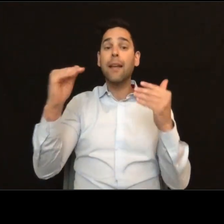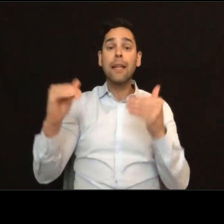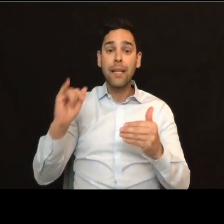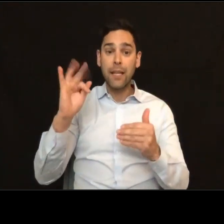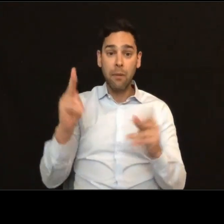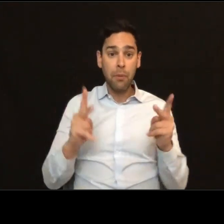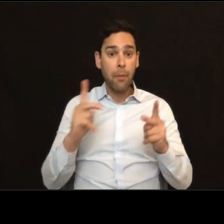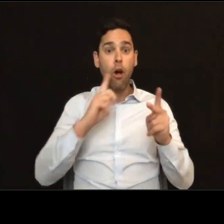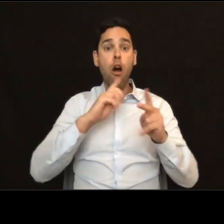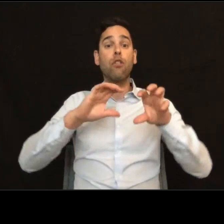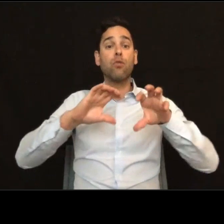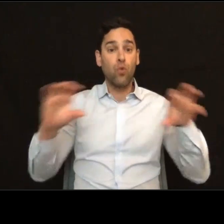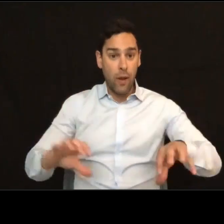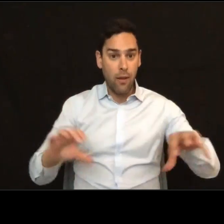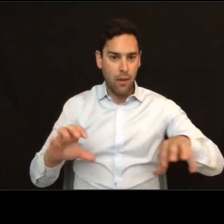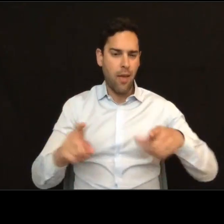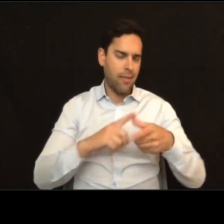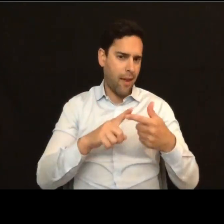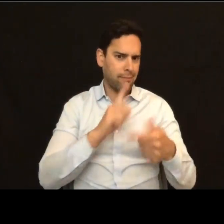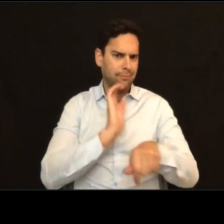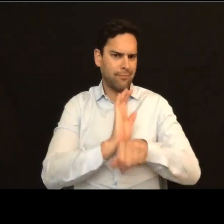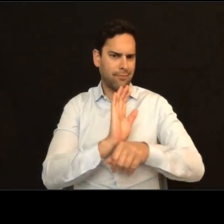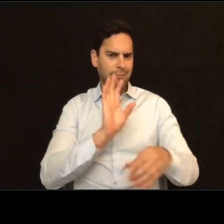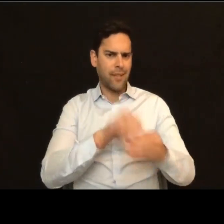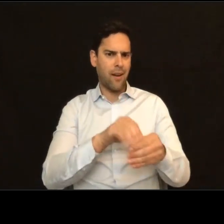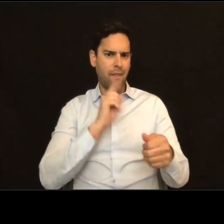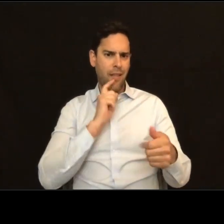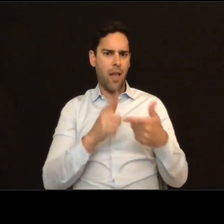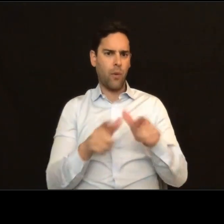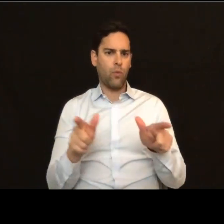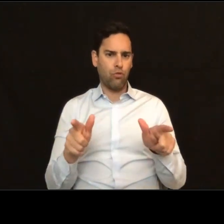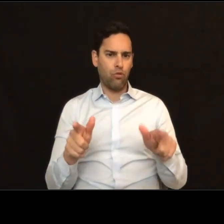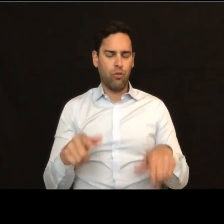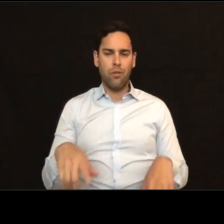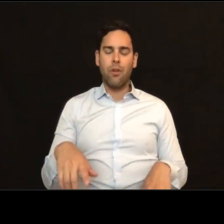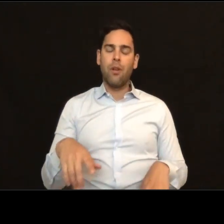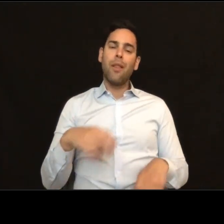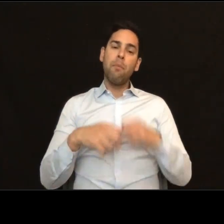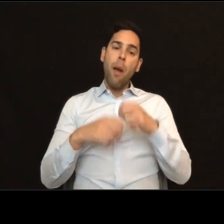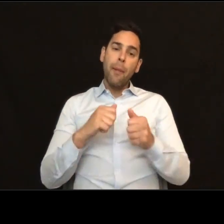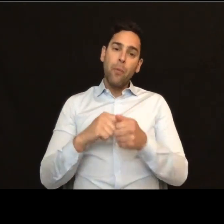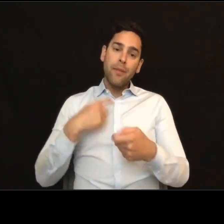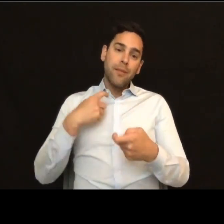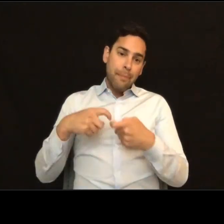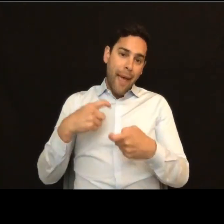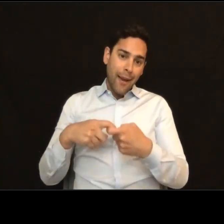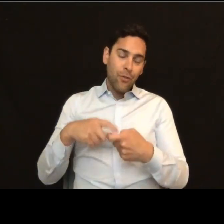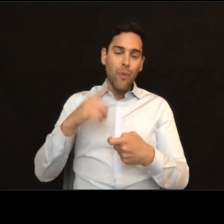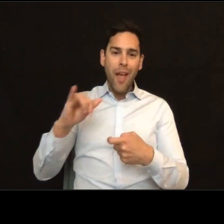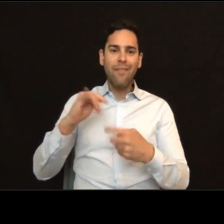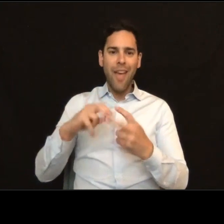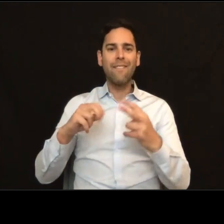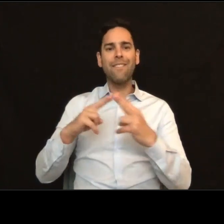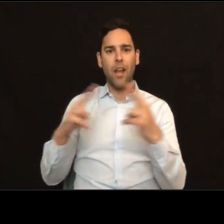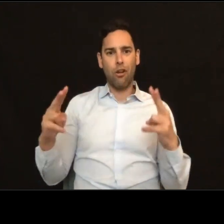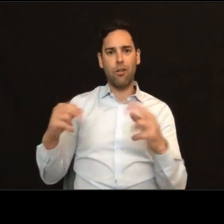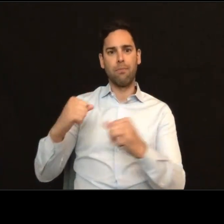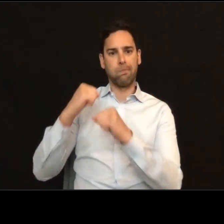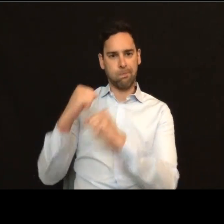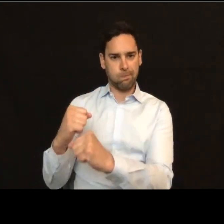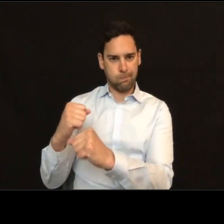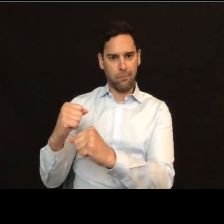language. And one of the problems with sort of Spanish is that there is this like really institutionalized, really, really strong prescriptive